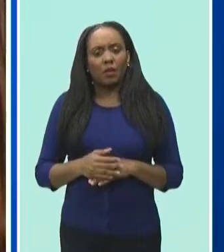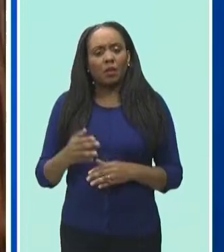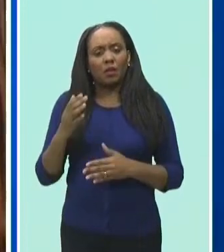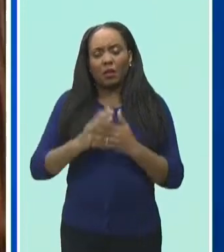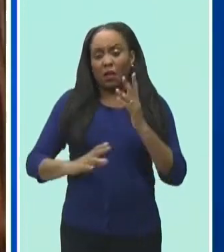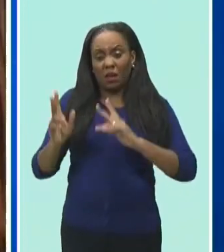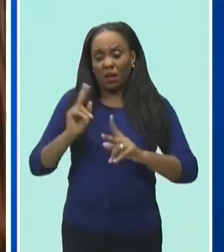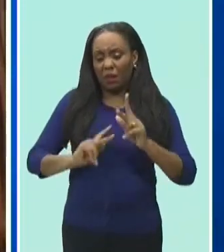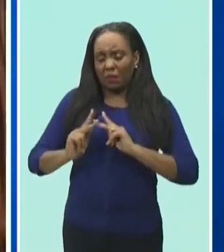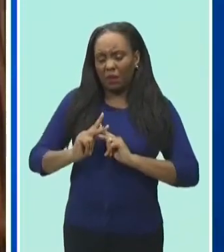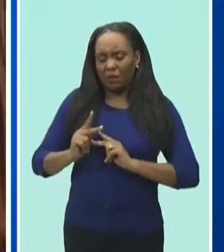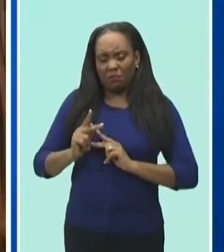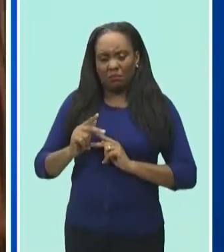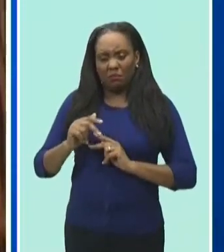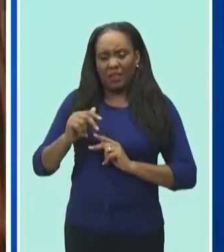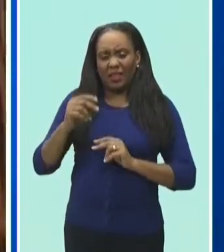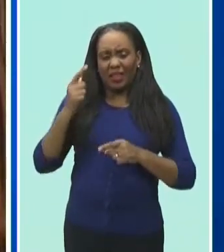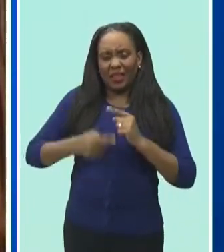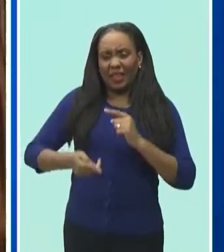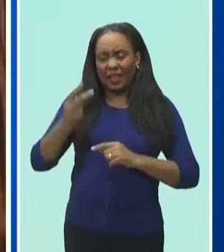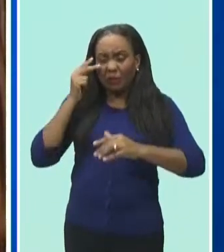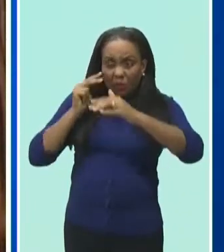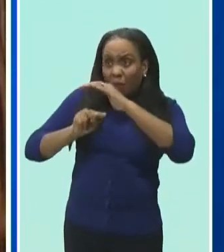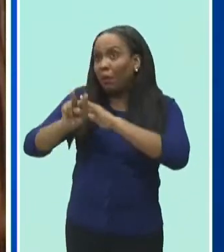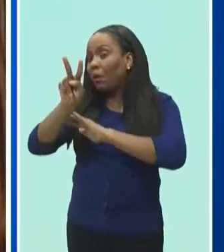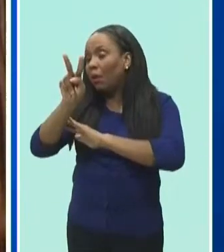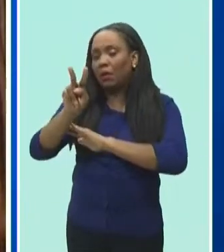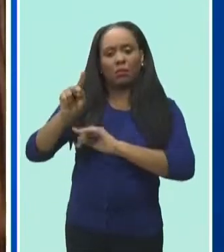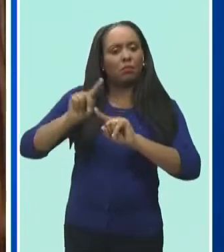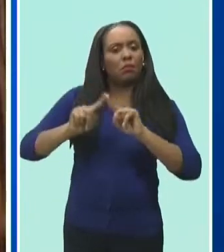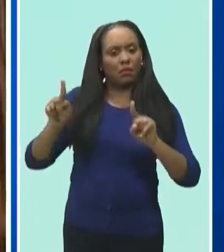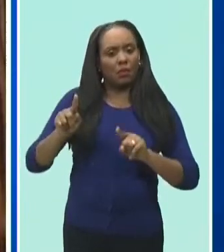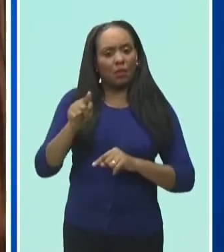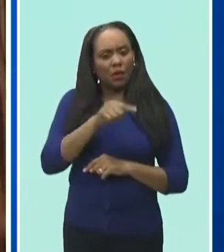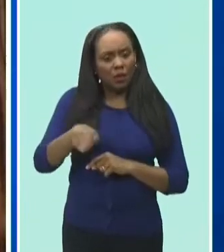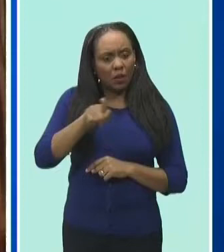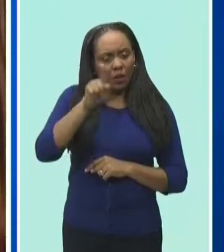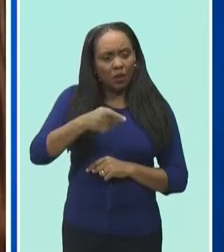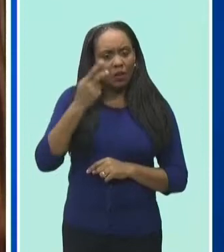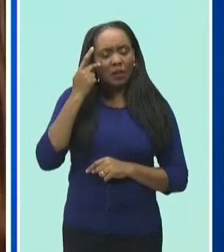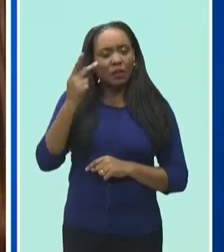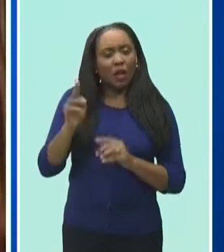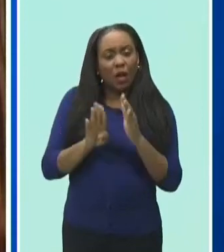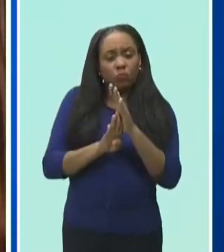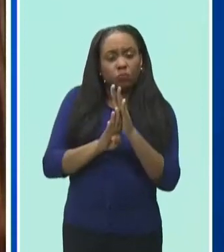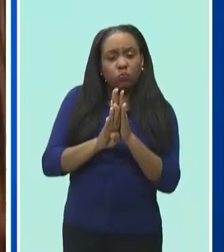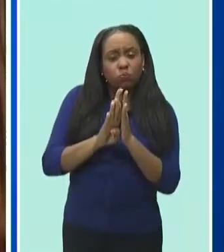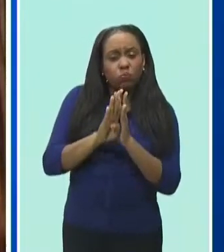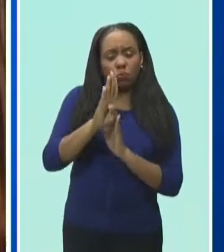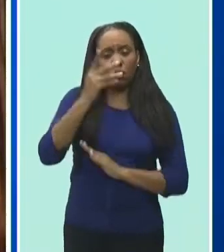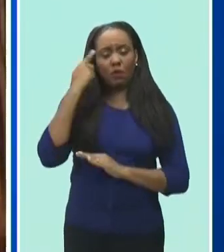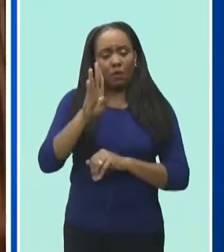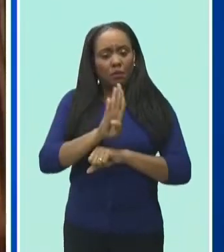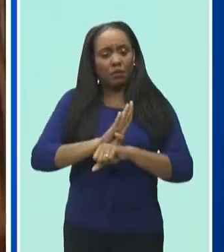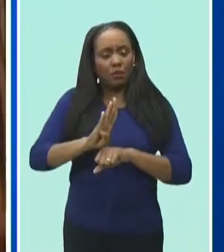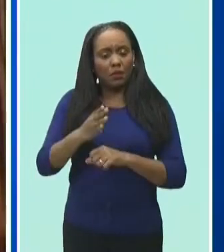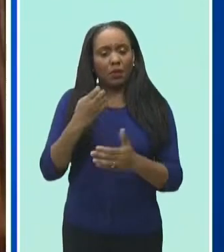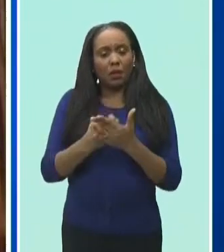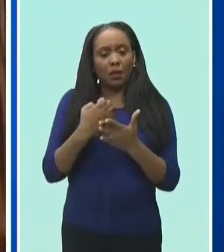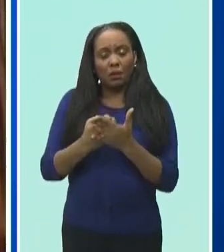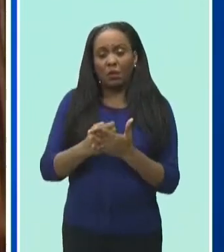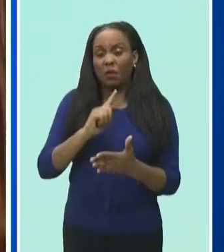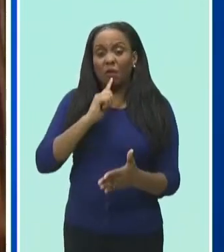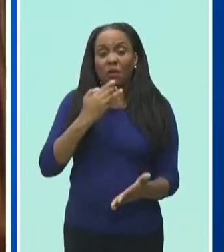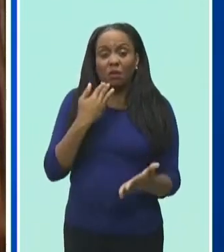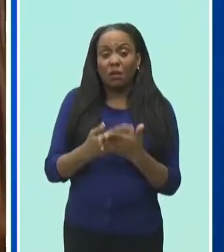them now. One has to be able to see, Mr. Speaker, a growth trajectory for the Barbados economy, an opportunity